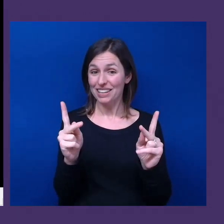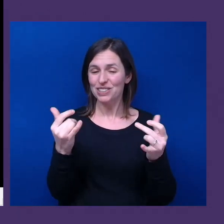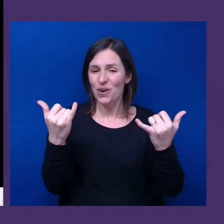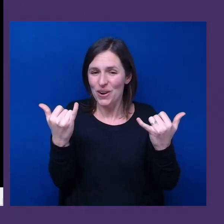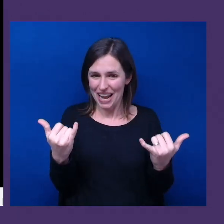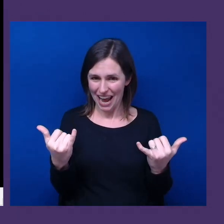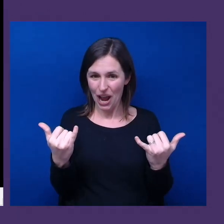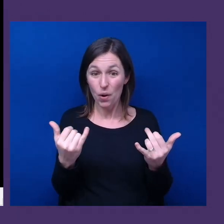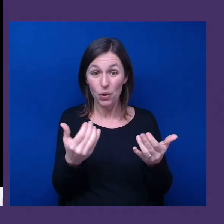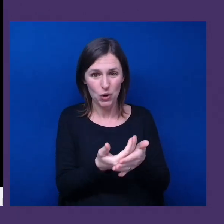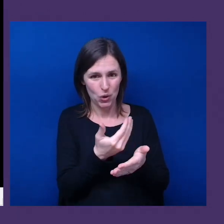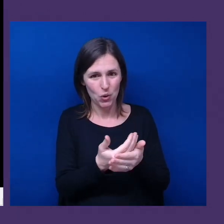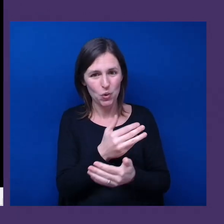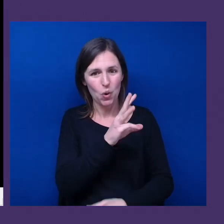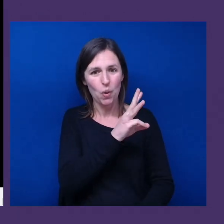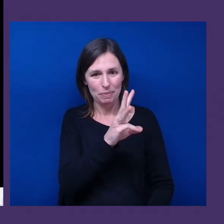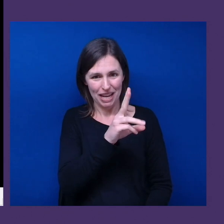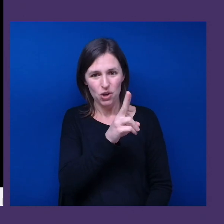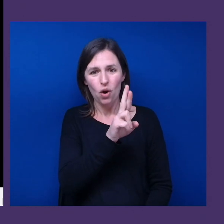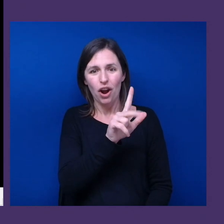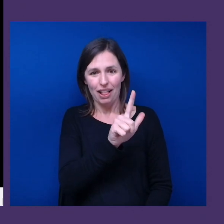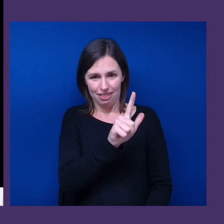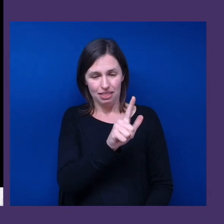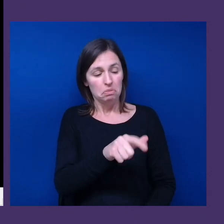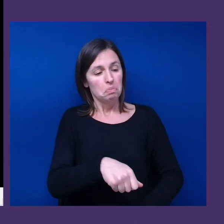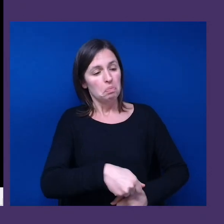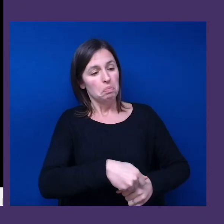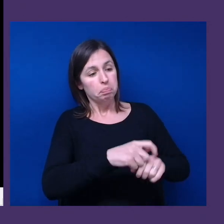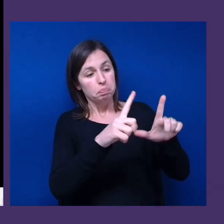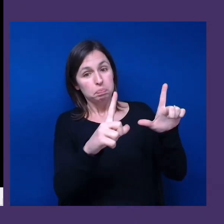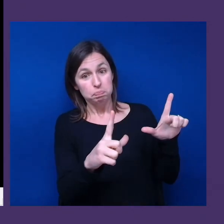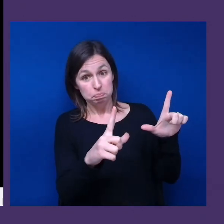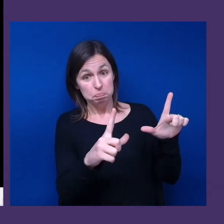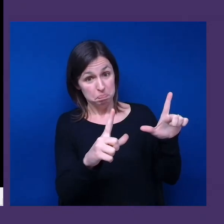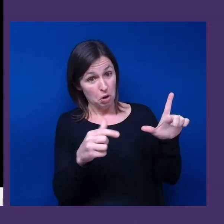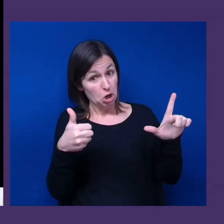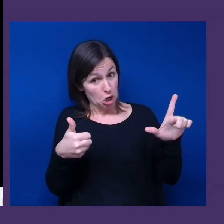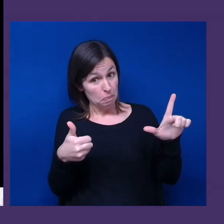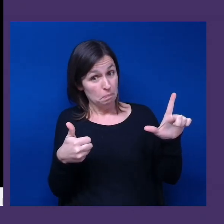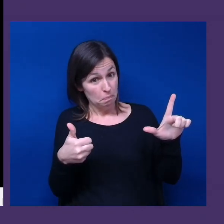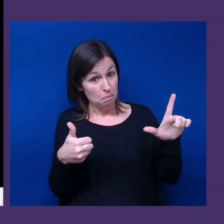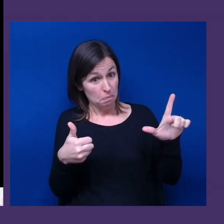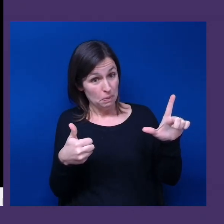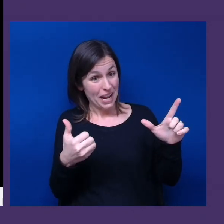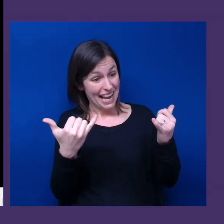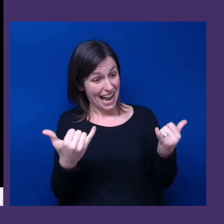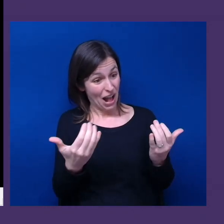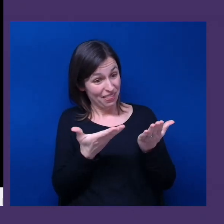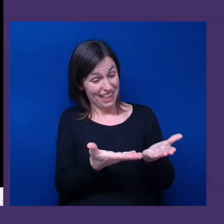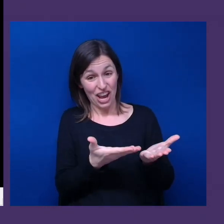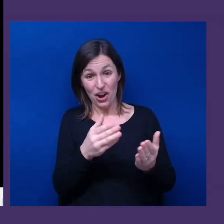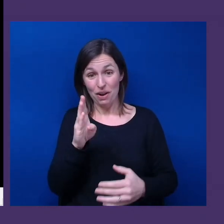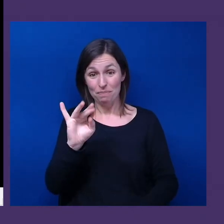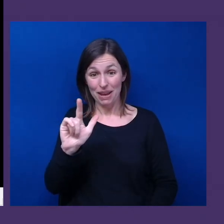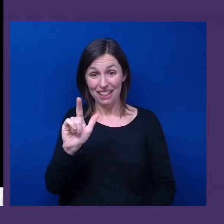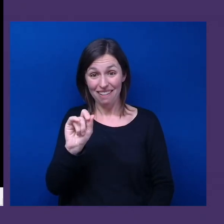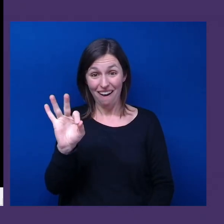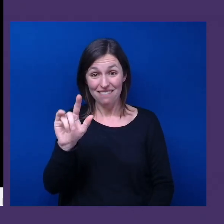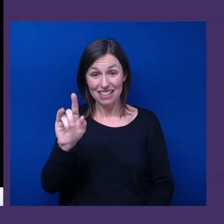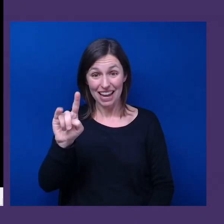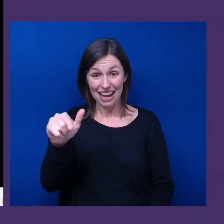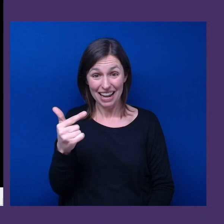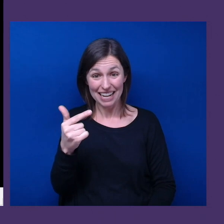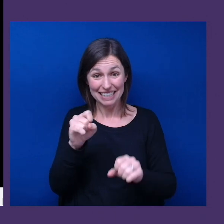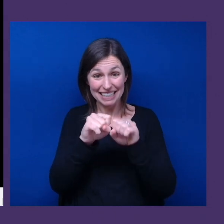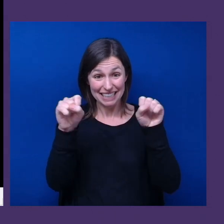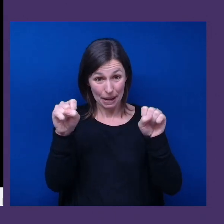URL. Looking good so far. And now it's here in the bill of lading system. Let's see if it